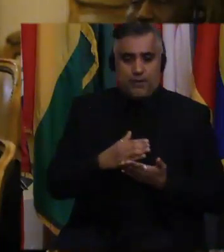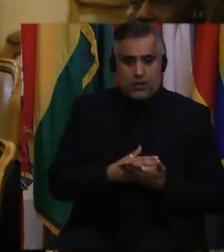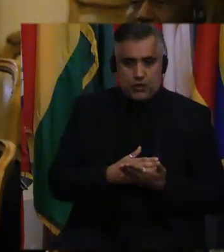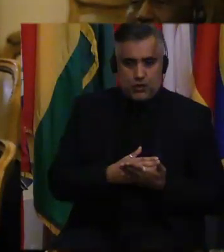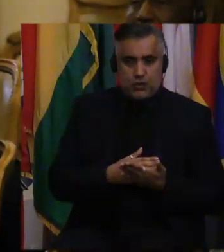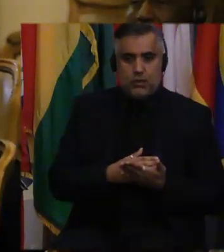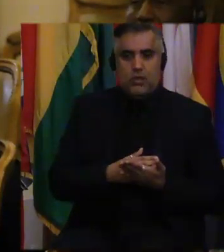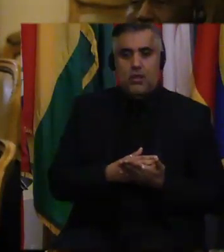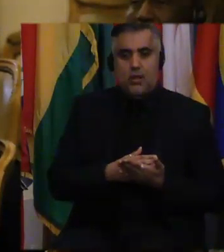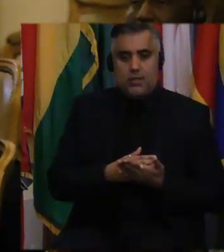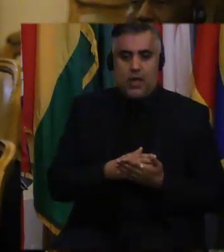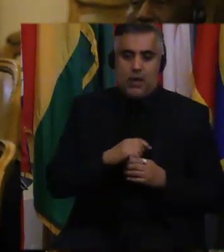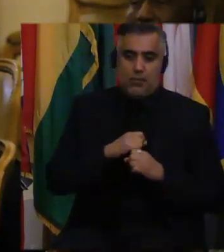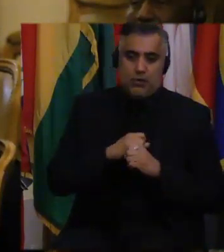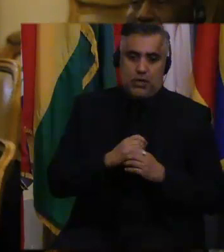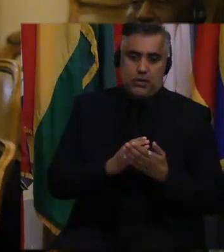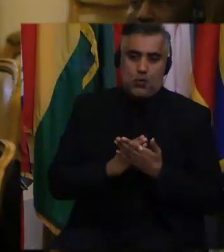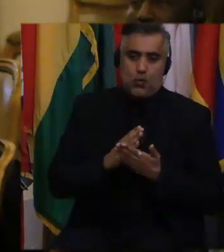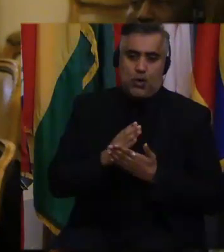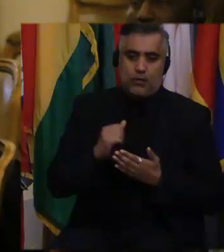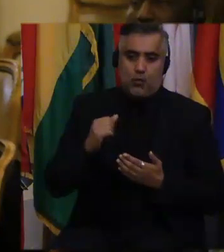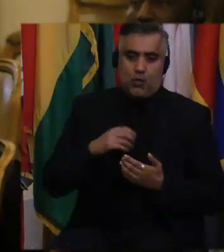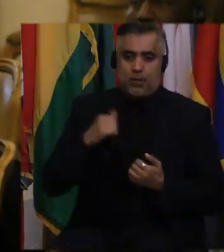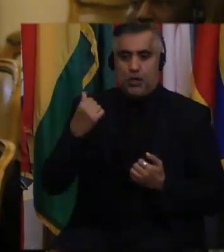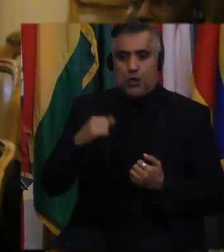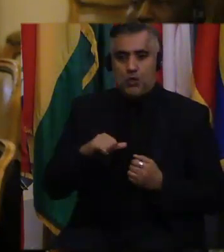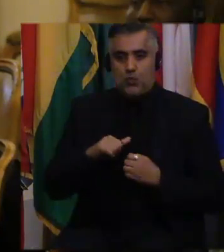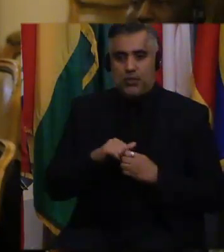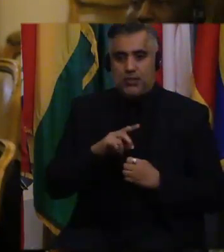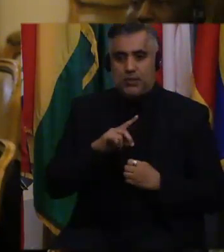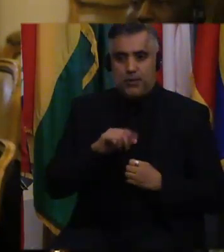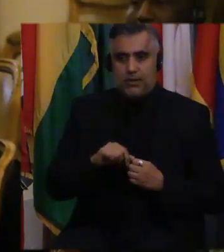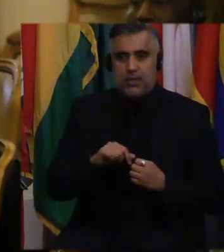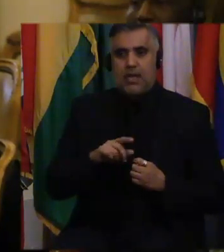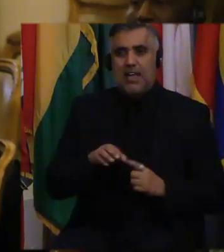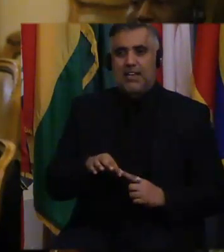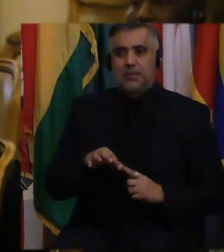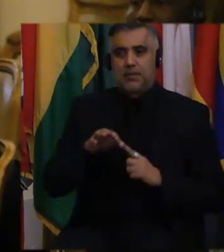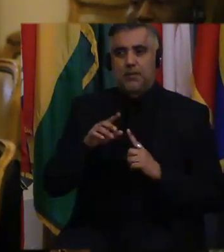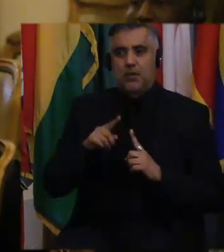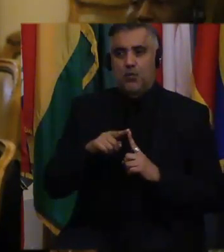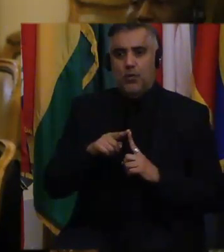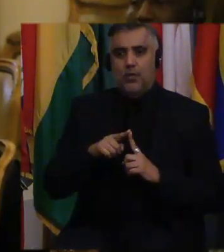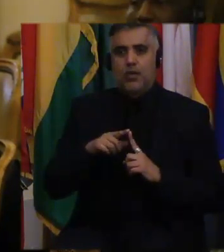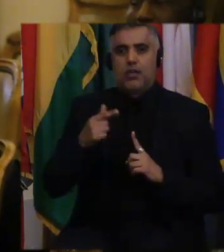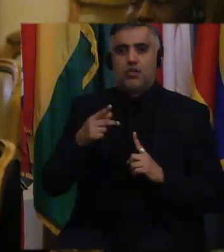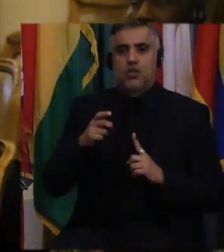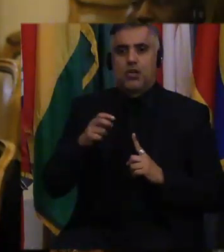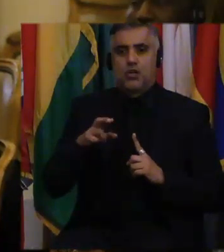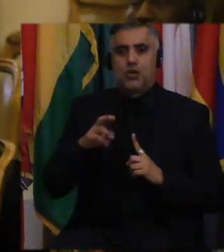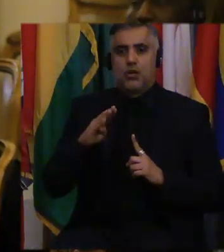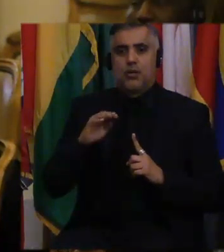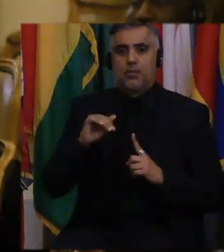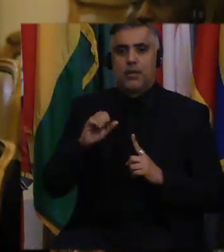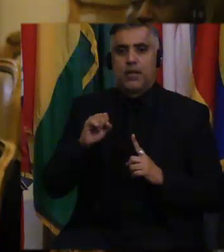conventions that protect the rights of women and girls with disabilities and specifically with respect to gender-based violence.